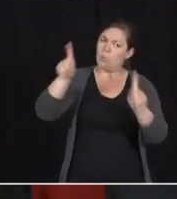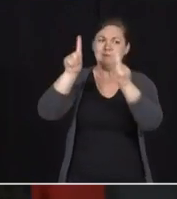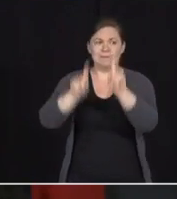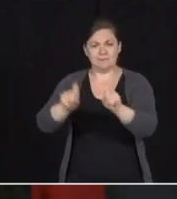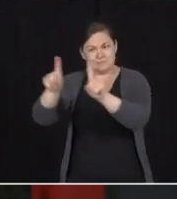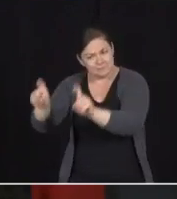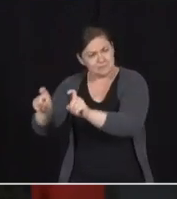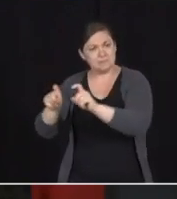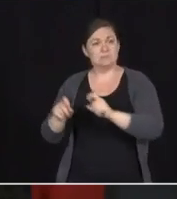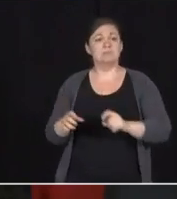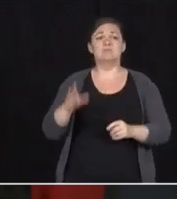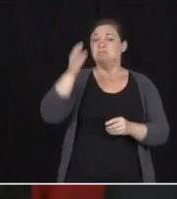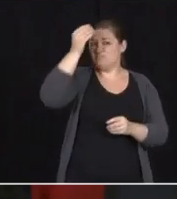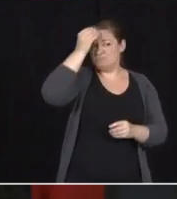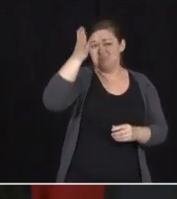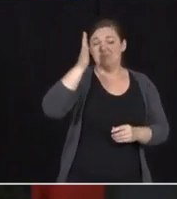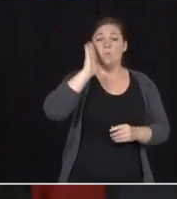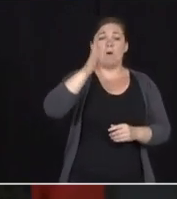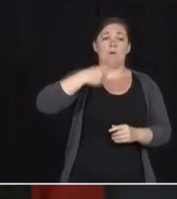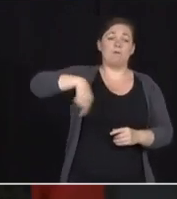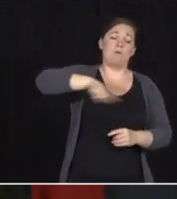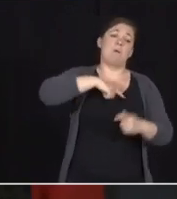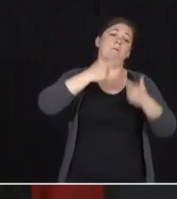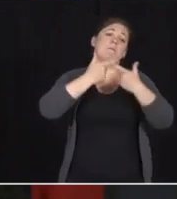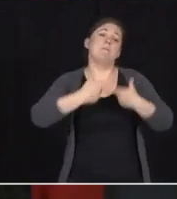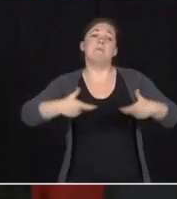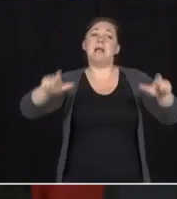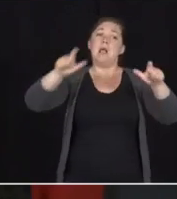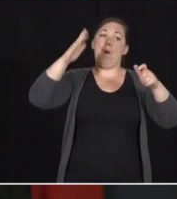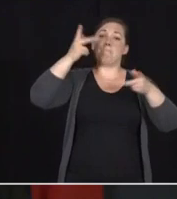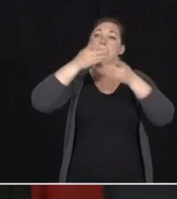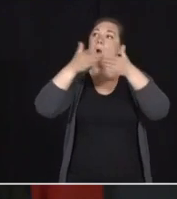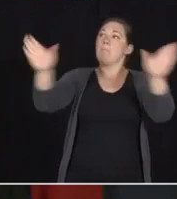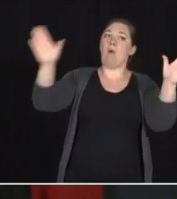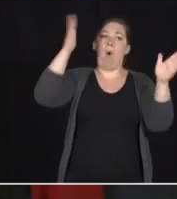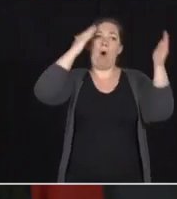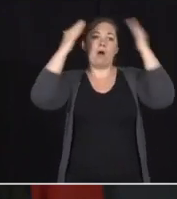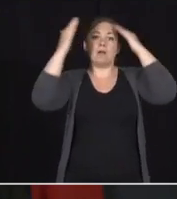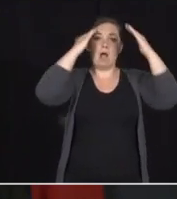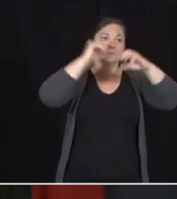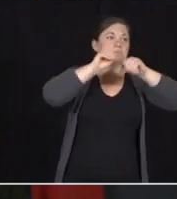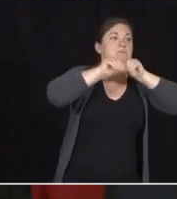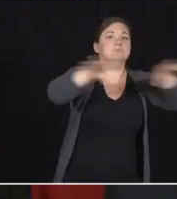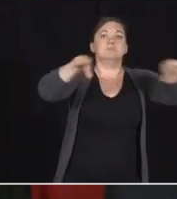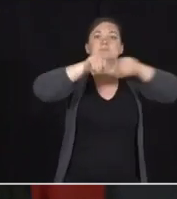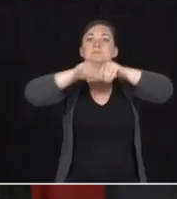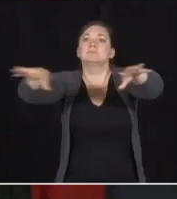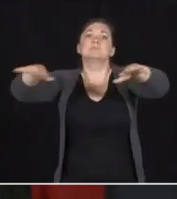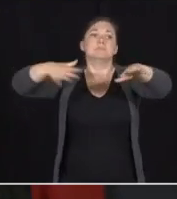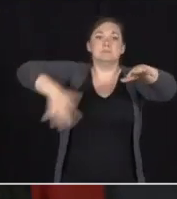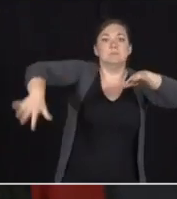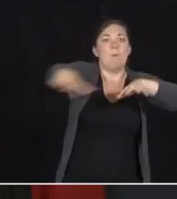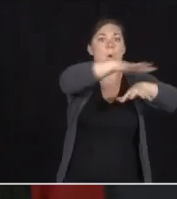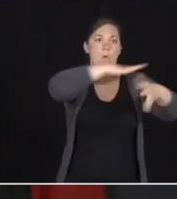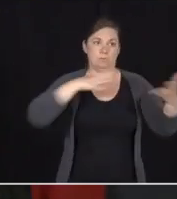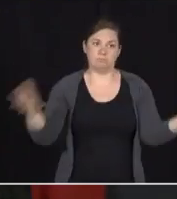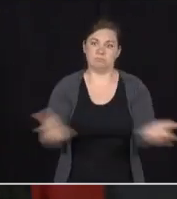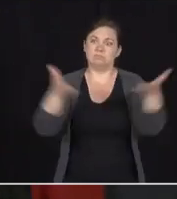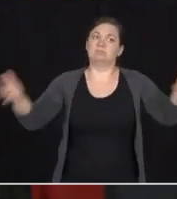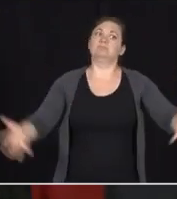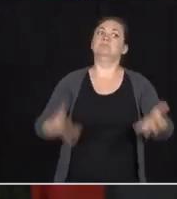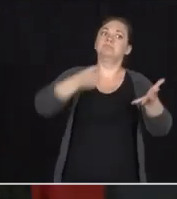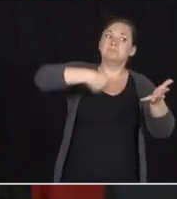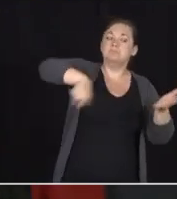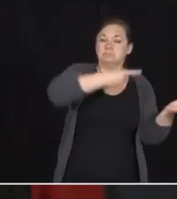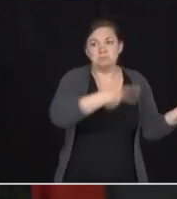robust public awareness campaign, and we'll continue doing everything we can to get those daily numbers up where they